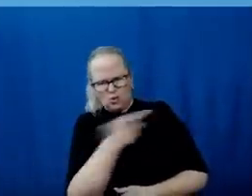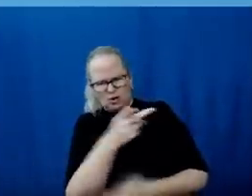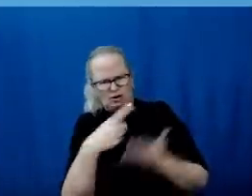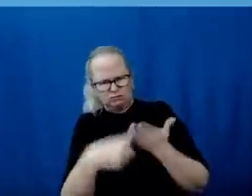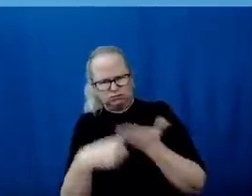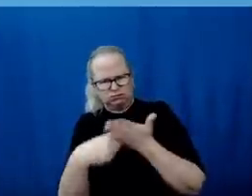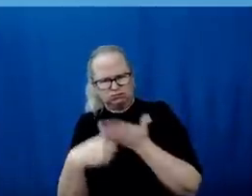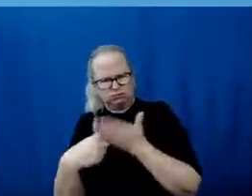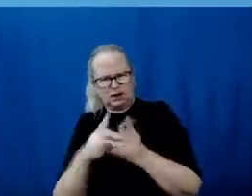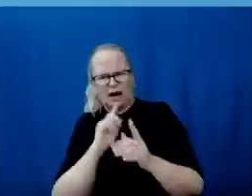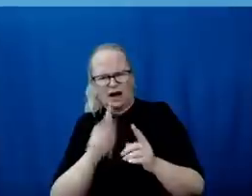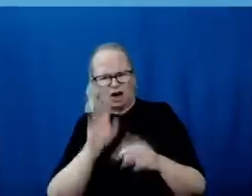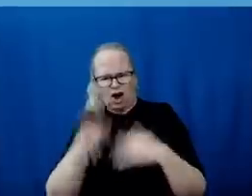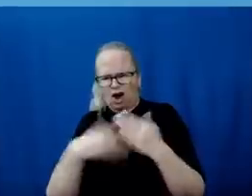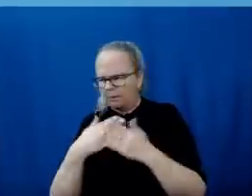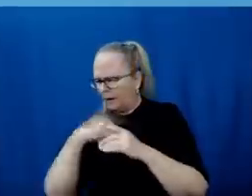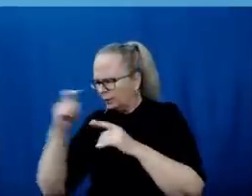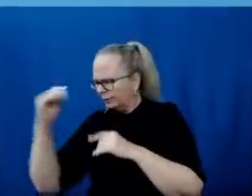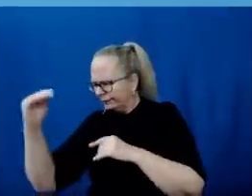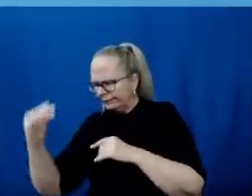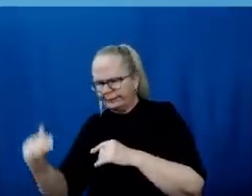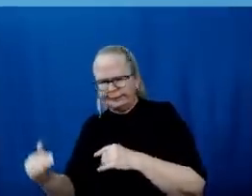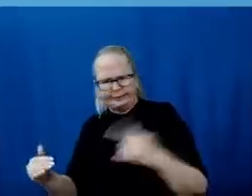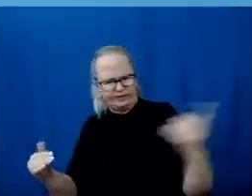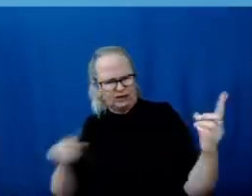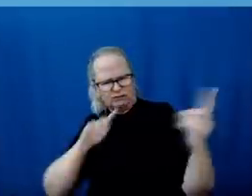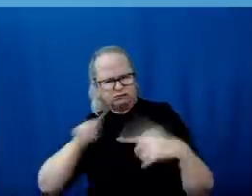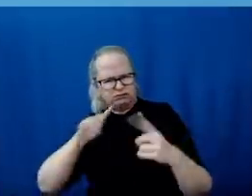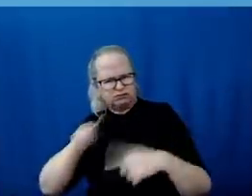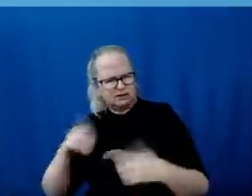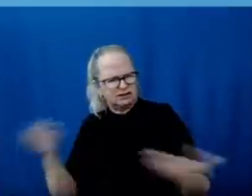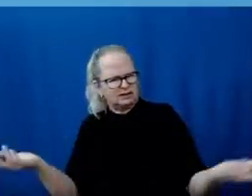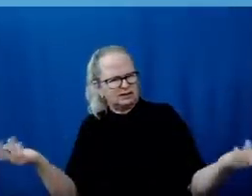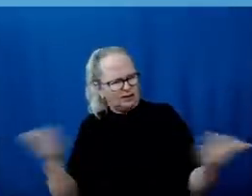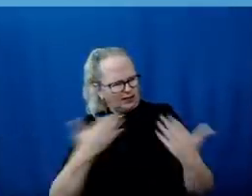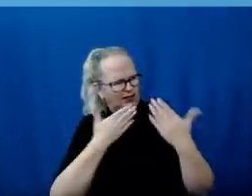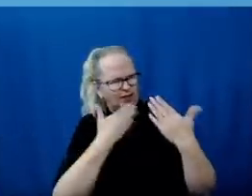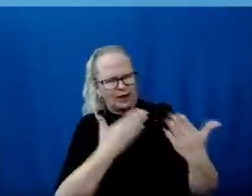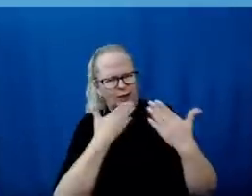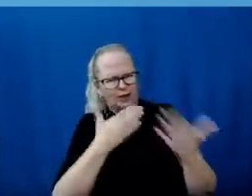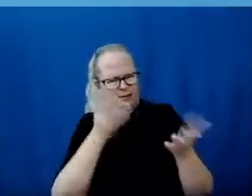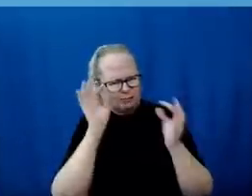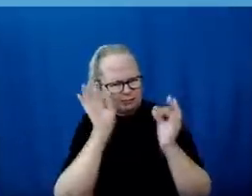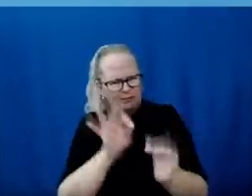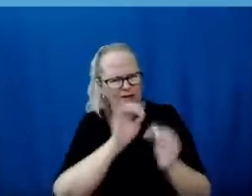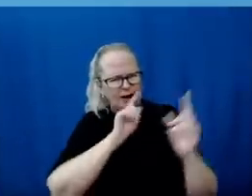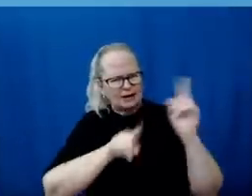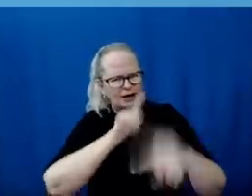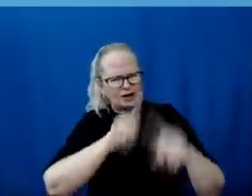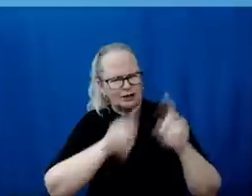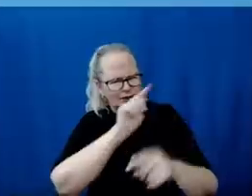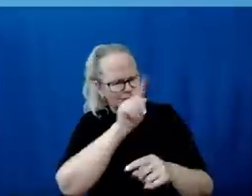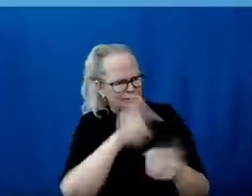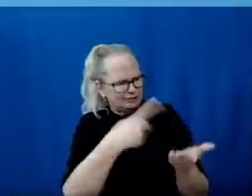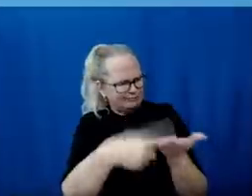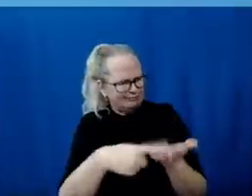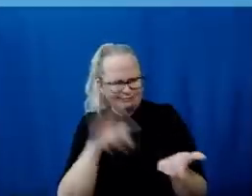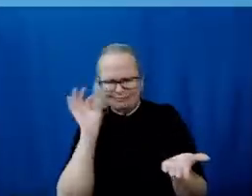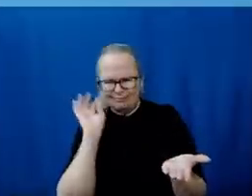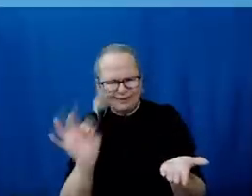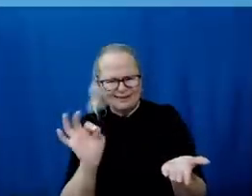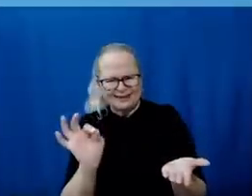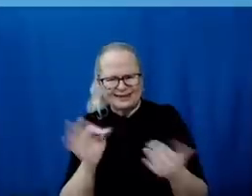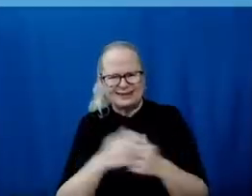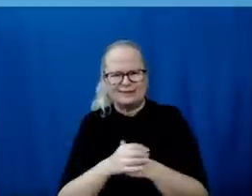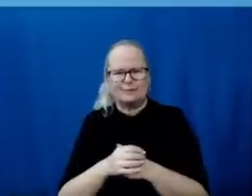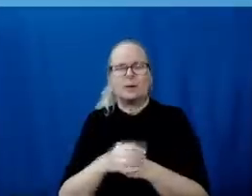without having my list of questions or access to the questions that are coming through on the various social platforms. So thank you very much for keeping the